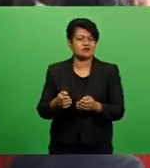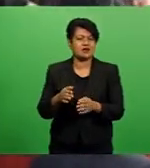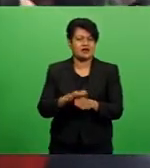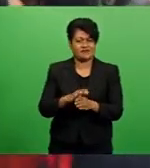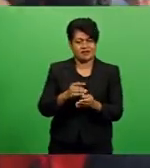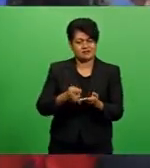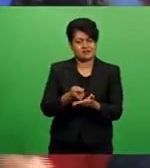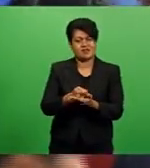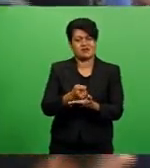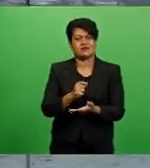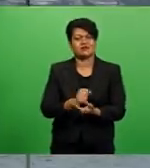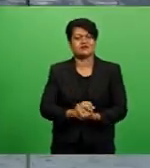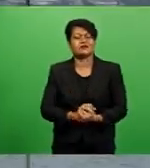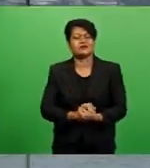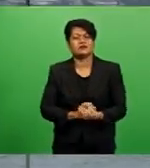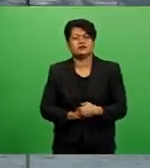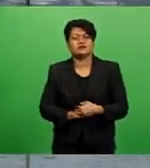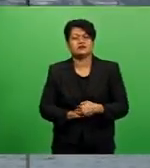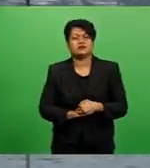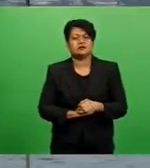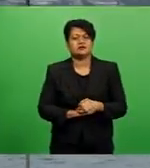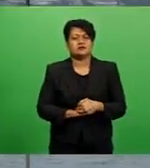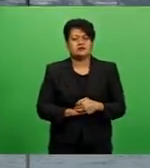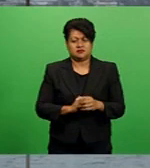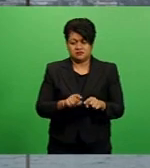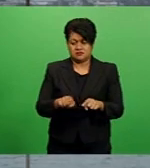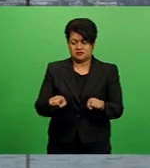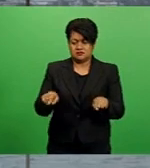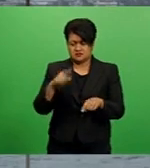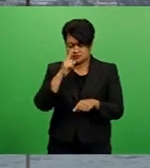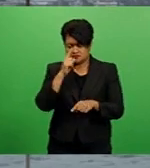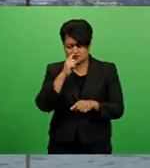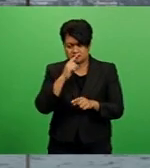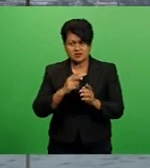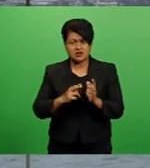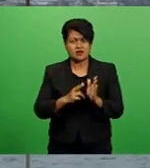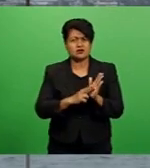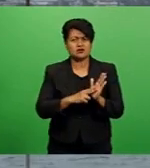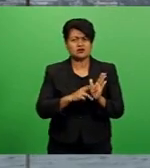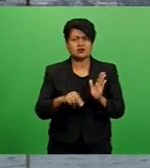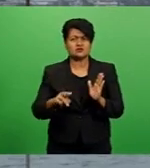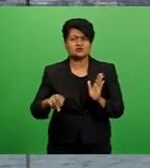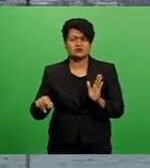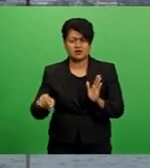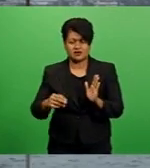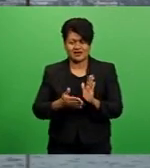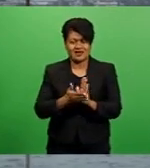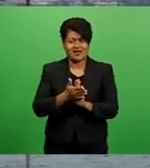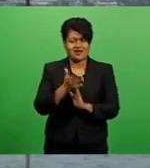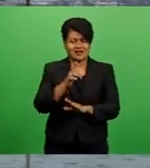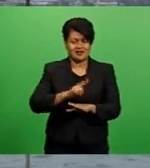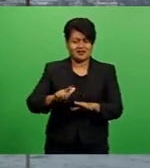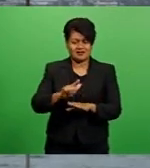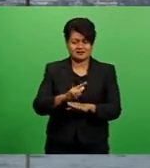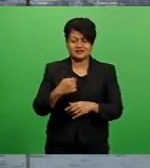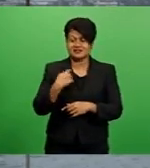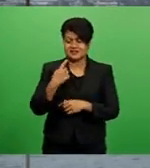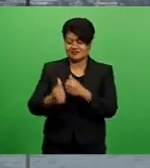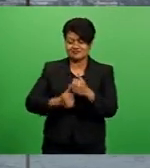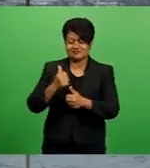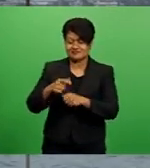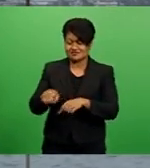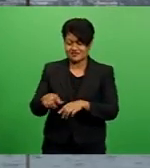Kumar, FBC News. Residents along the Nosori Highlands Road have praised the government after part of the road was